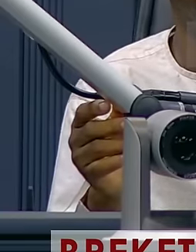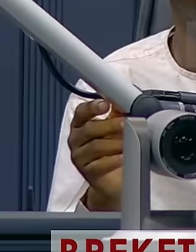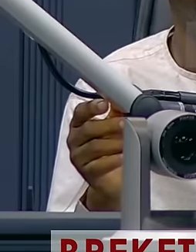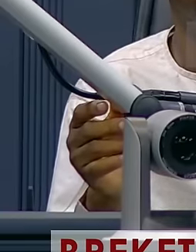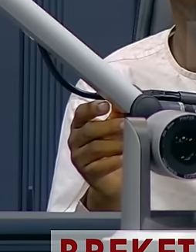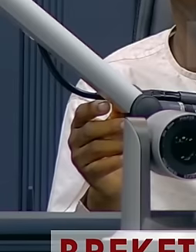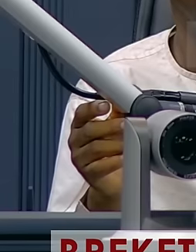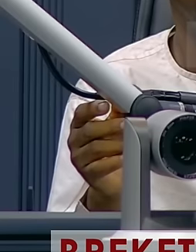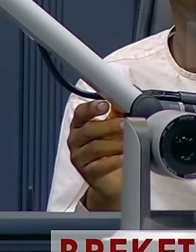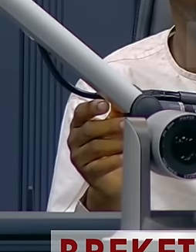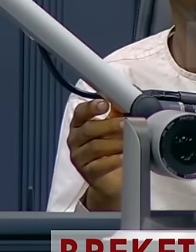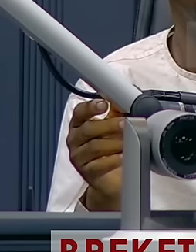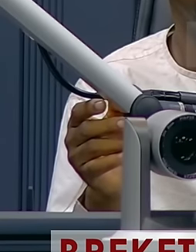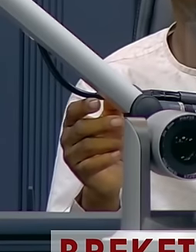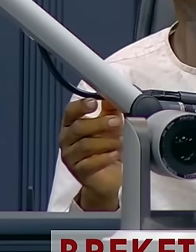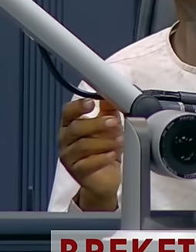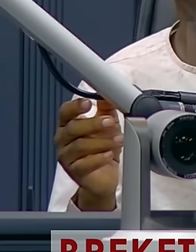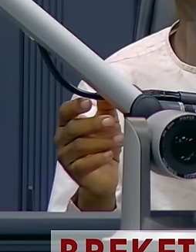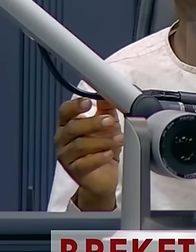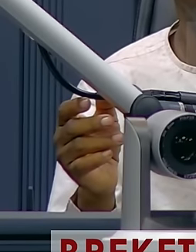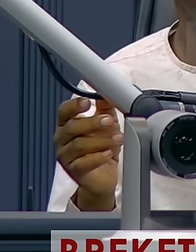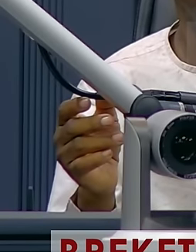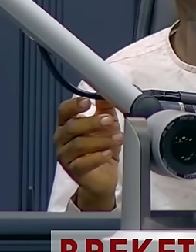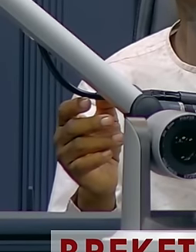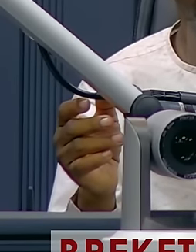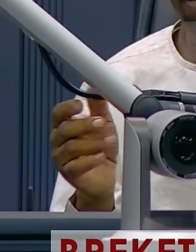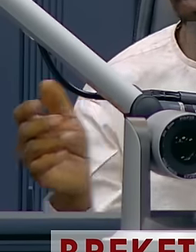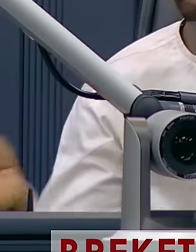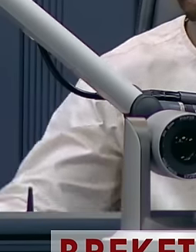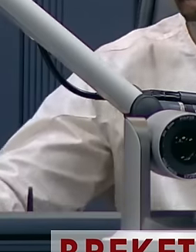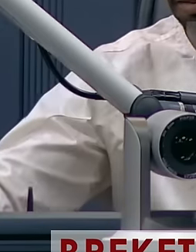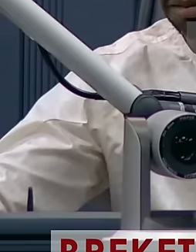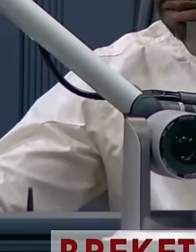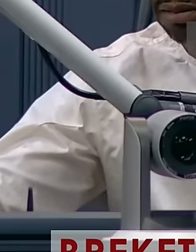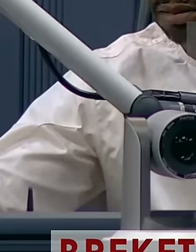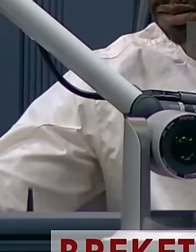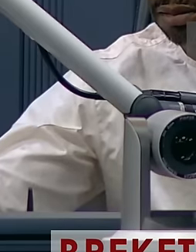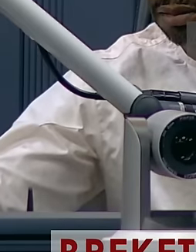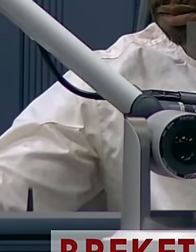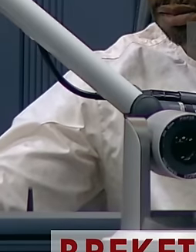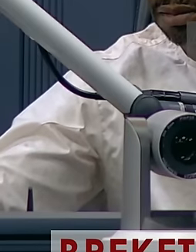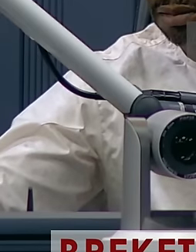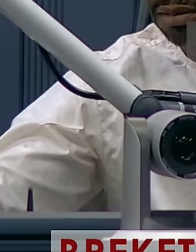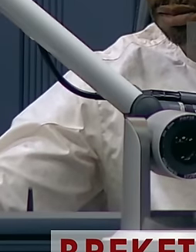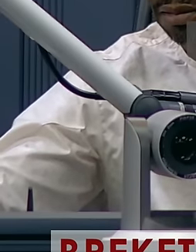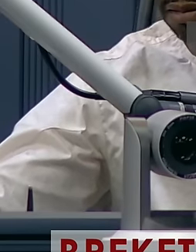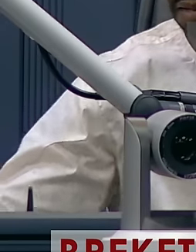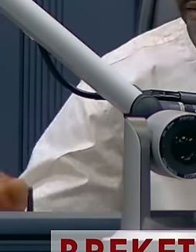hotel to come and pick me. And coincidentally, when I got down, I saw something like an event, like something